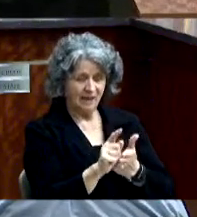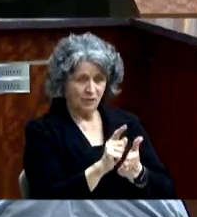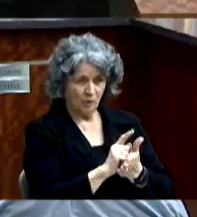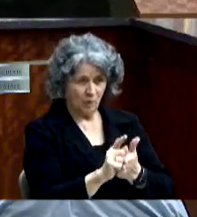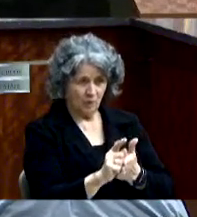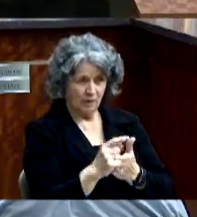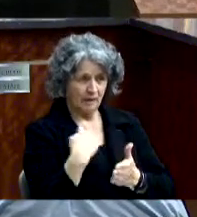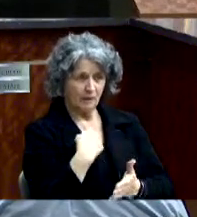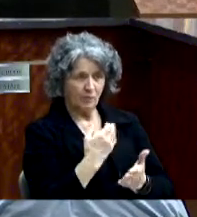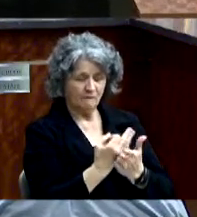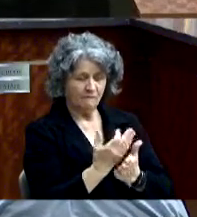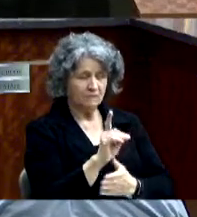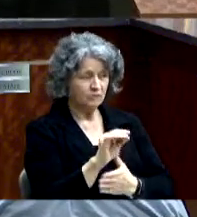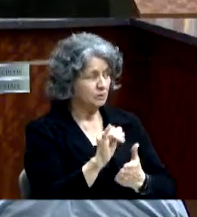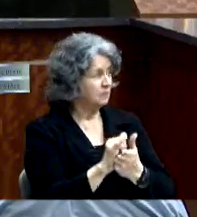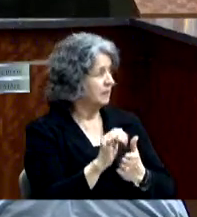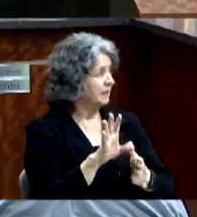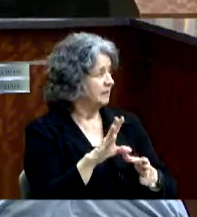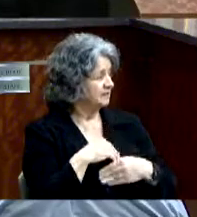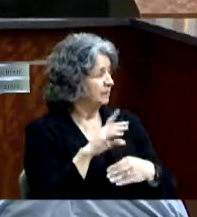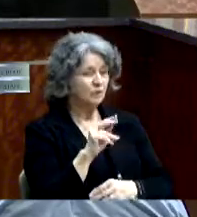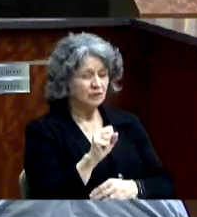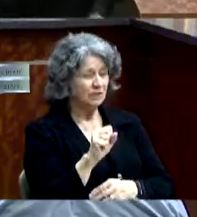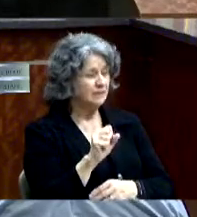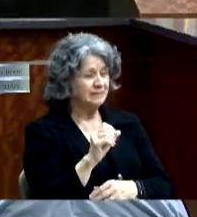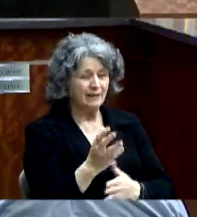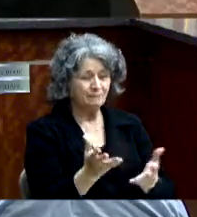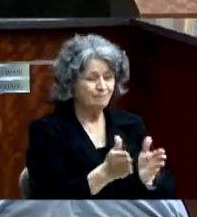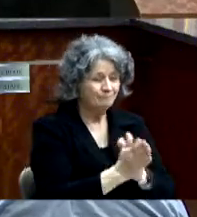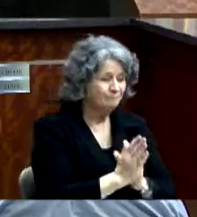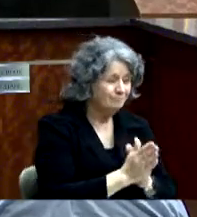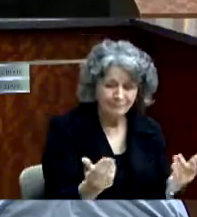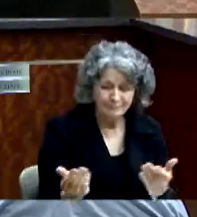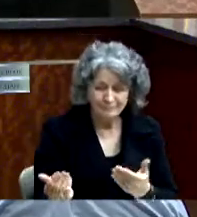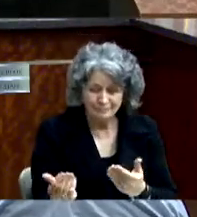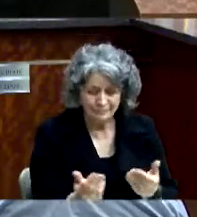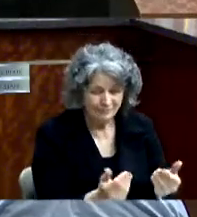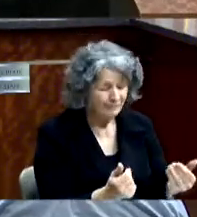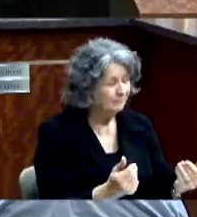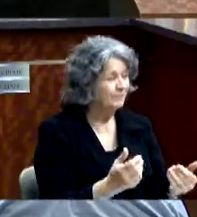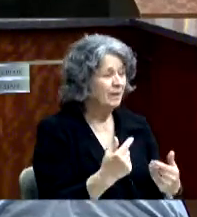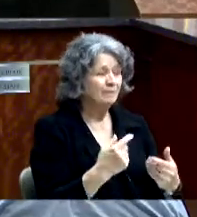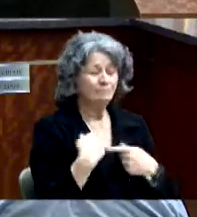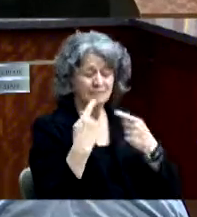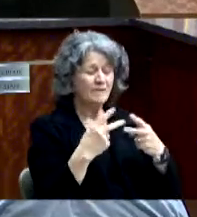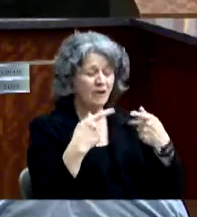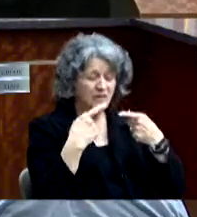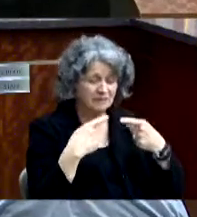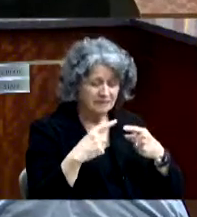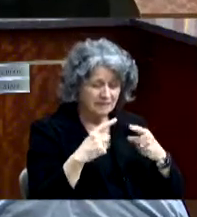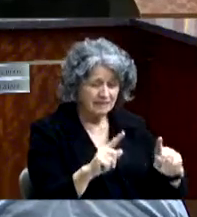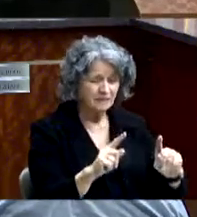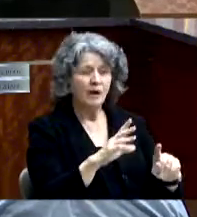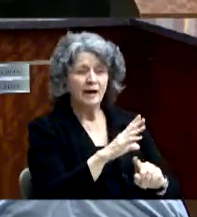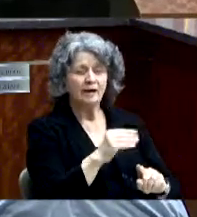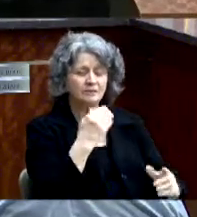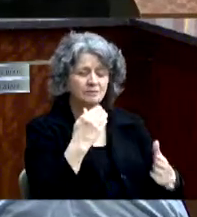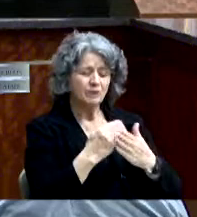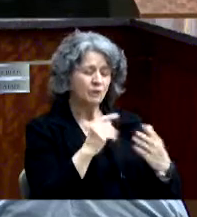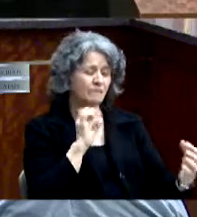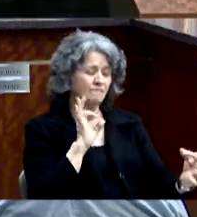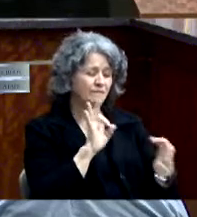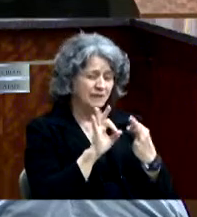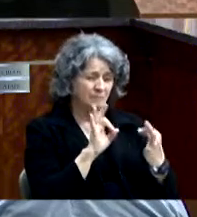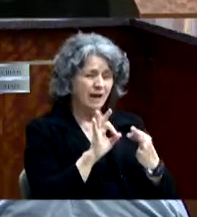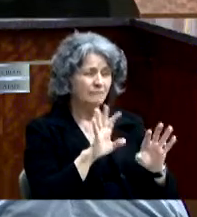are fundraising to do that and takes in beating the bushes and, but it's been successful. We've gotten very good feedback from the families. These are, I think, that